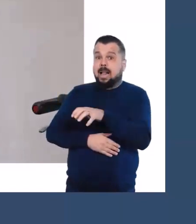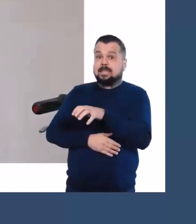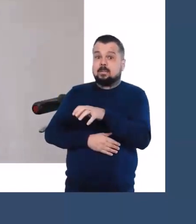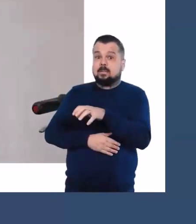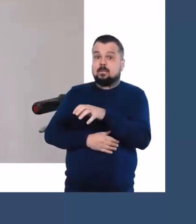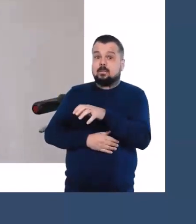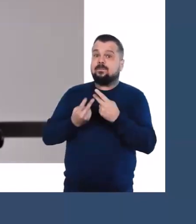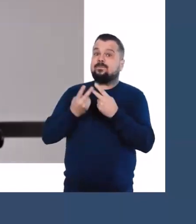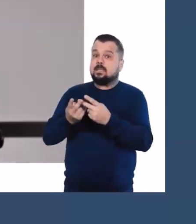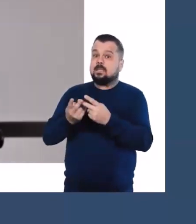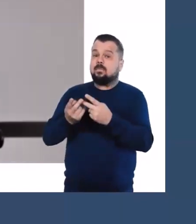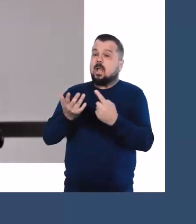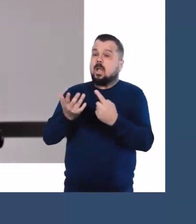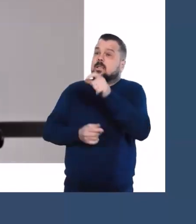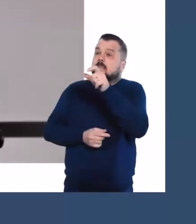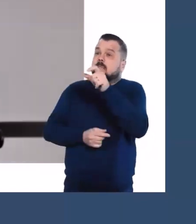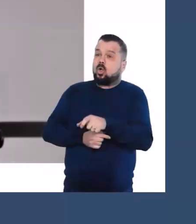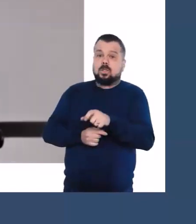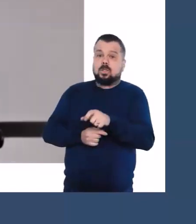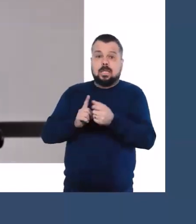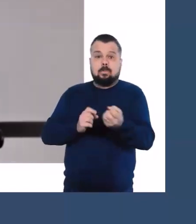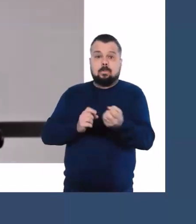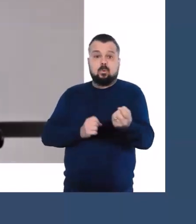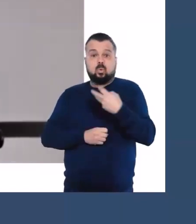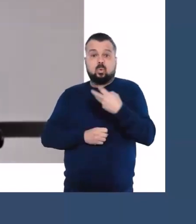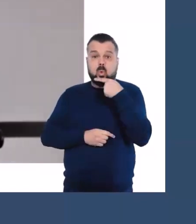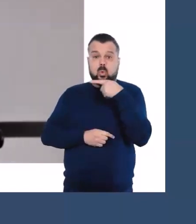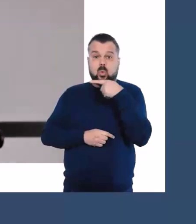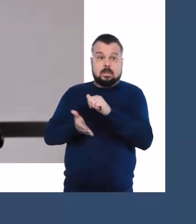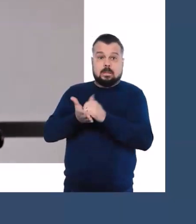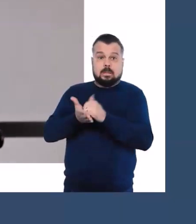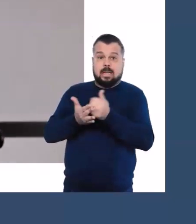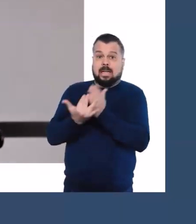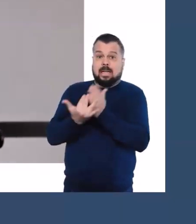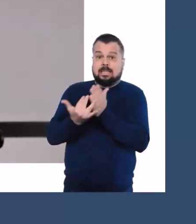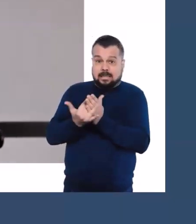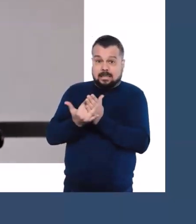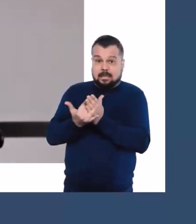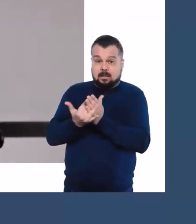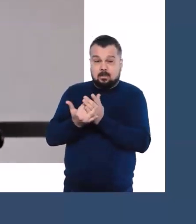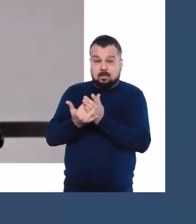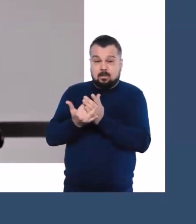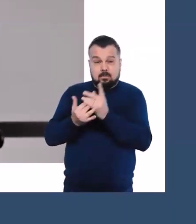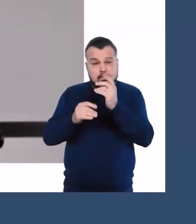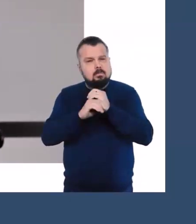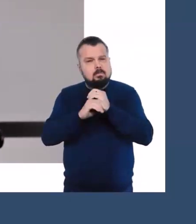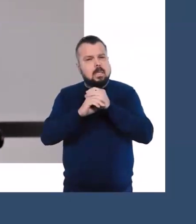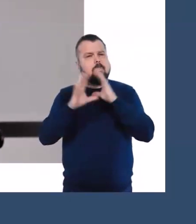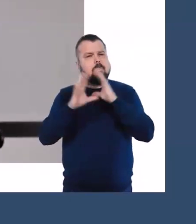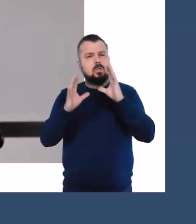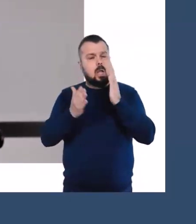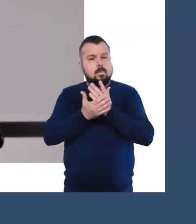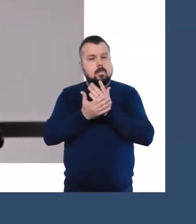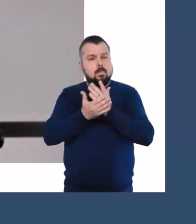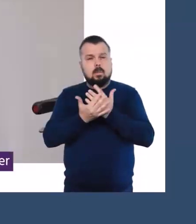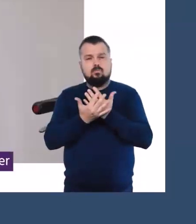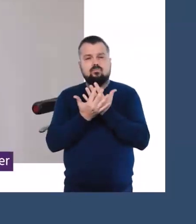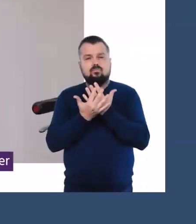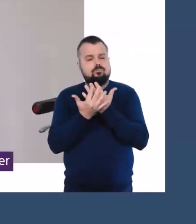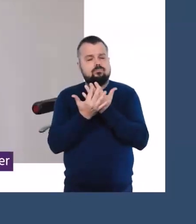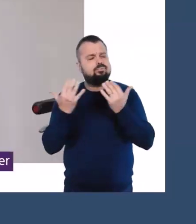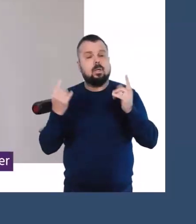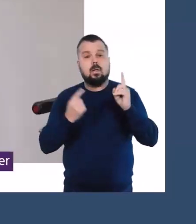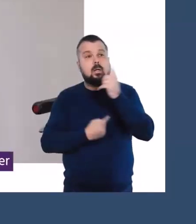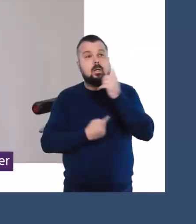that happen. Or imagine finding a new place to visit because another disabled person told them to publicise their access.